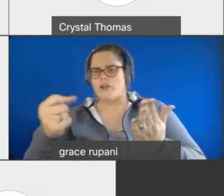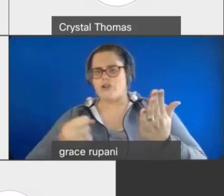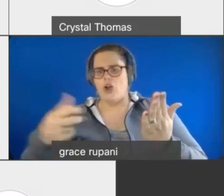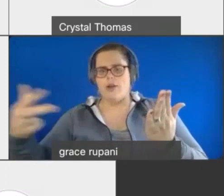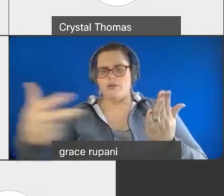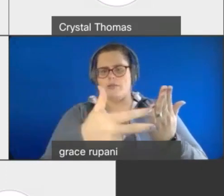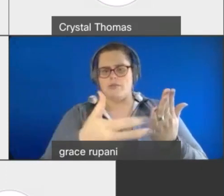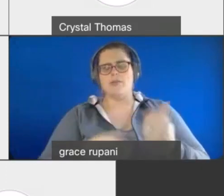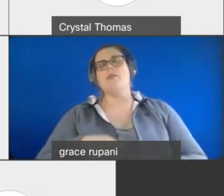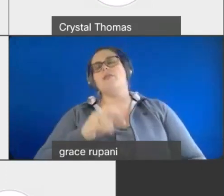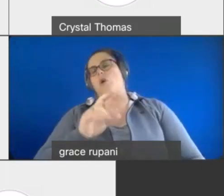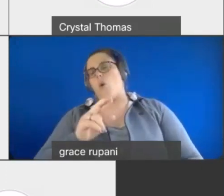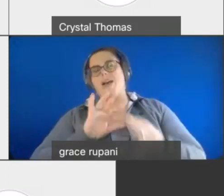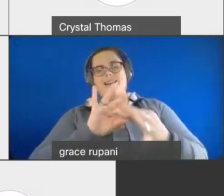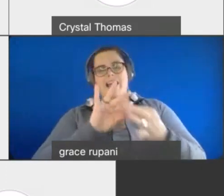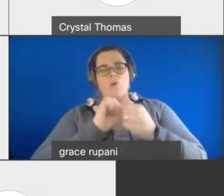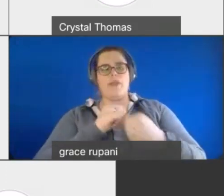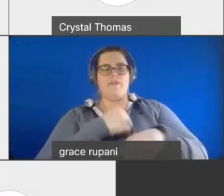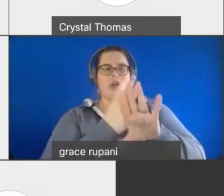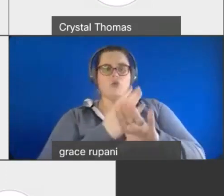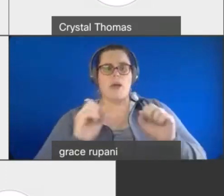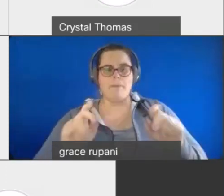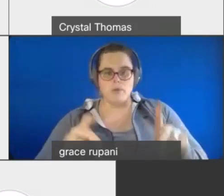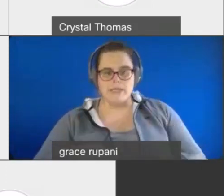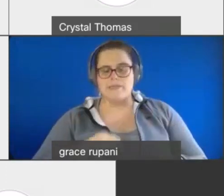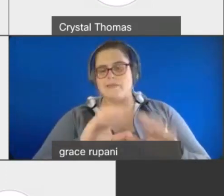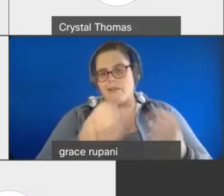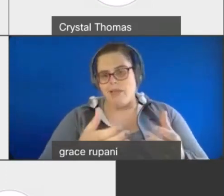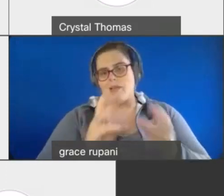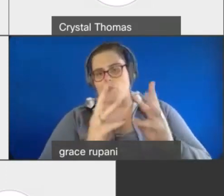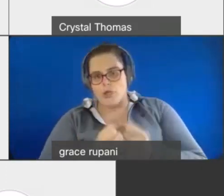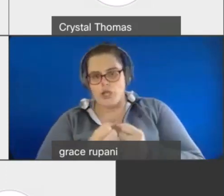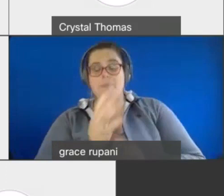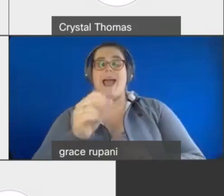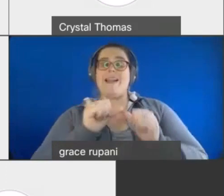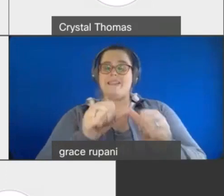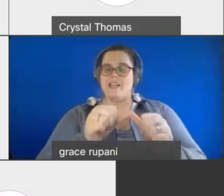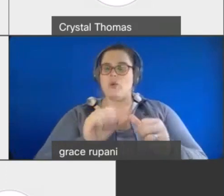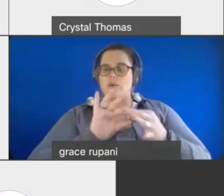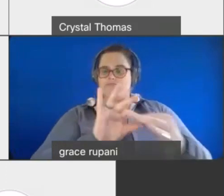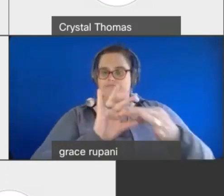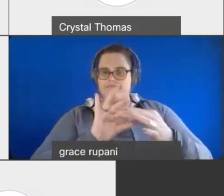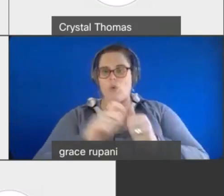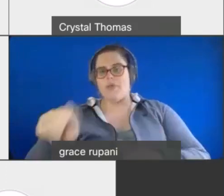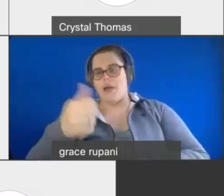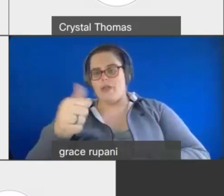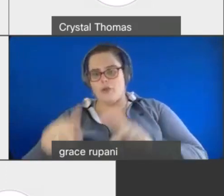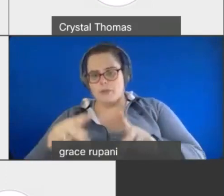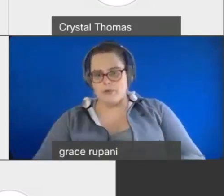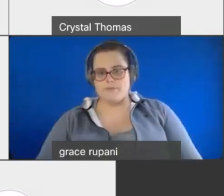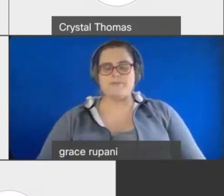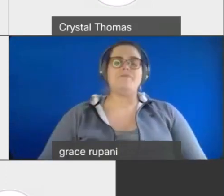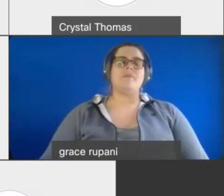the community, and for continuing to develop partnerships with others. We are excited and willing to partner